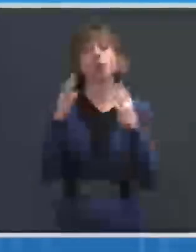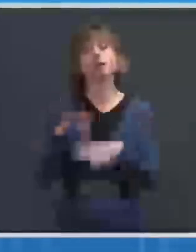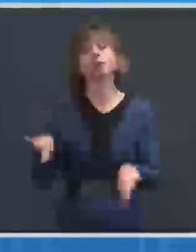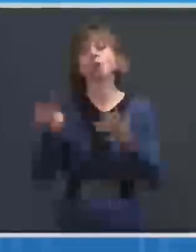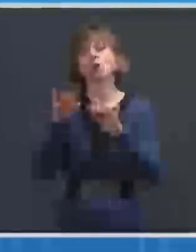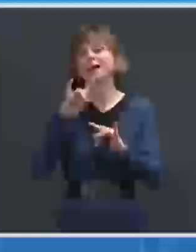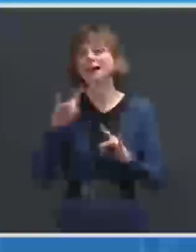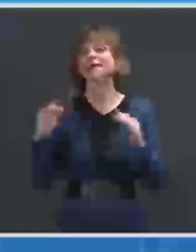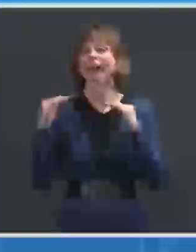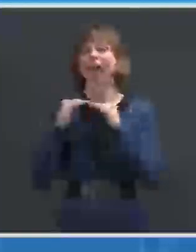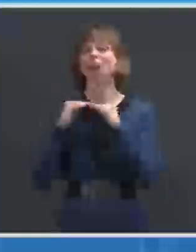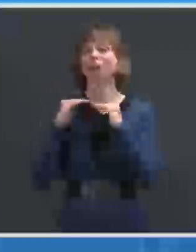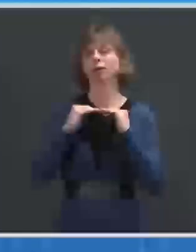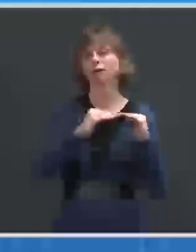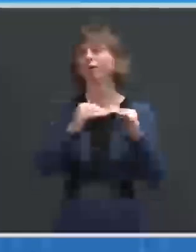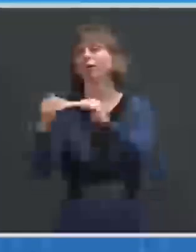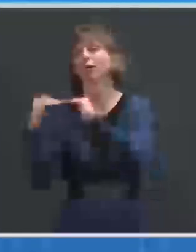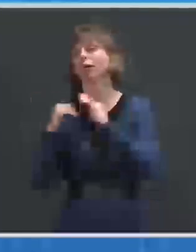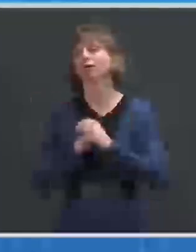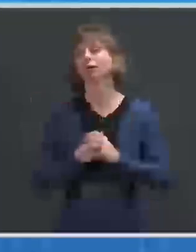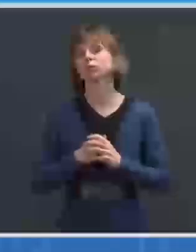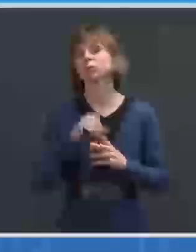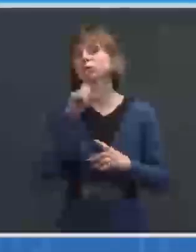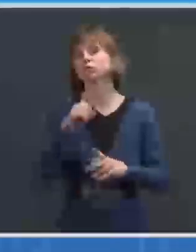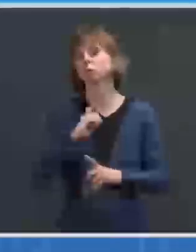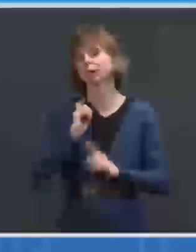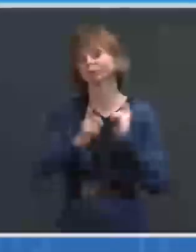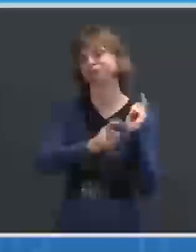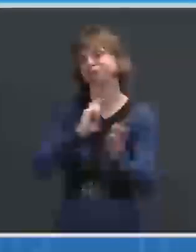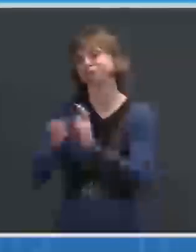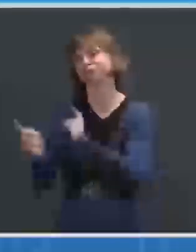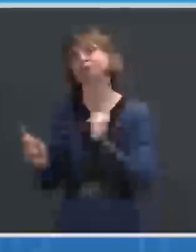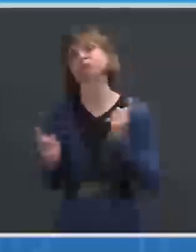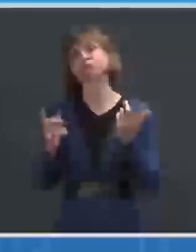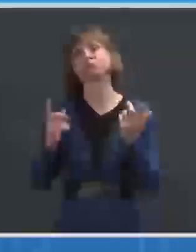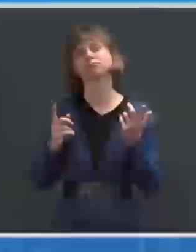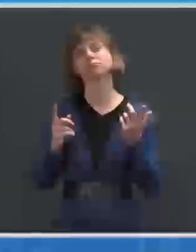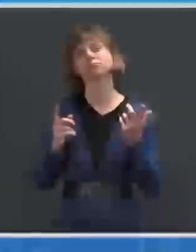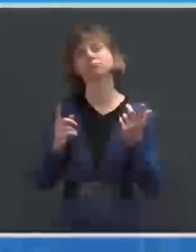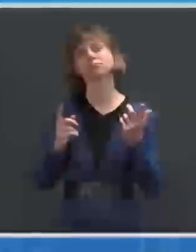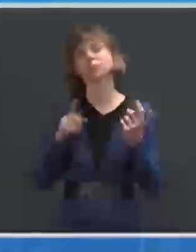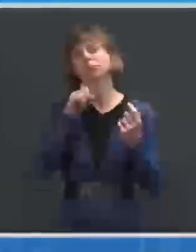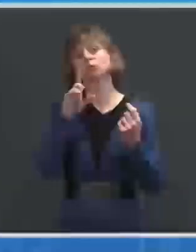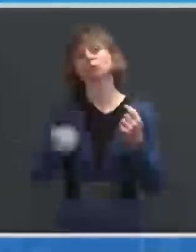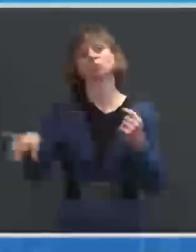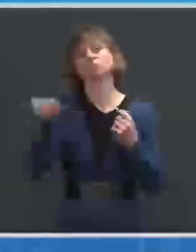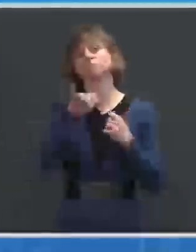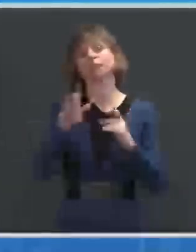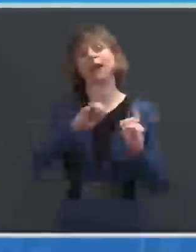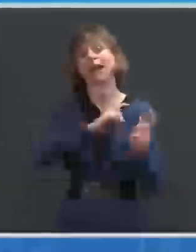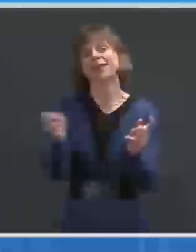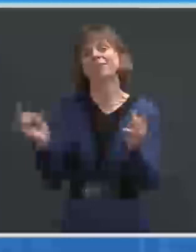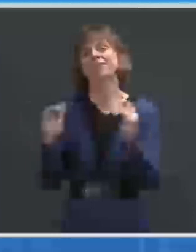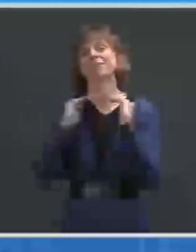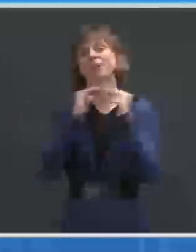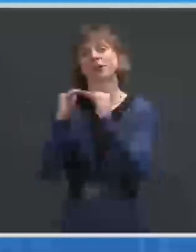are as important, and we need to make sure that we execute on a strategy that ensures equity and fairness.